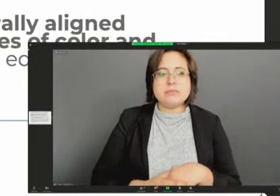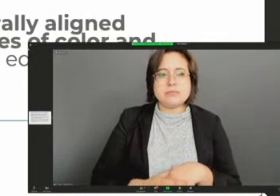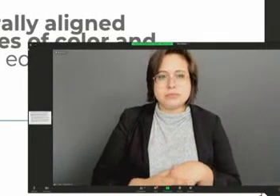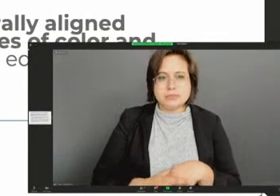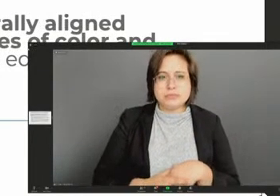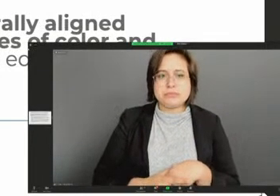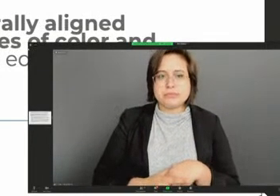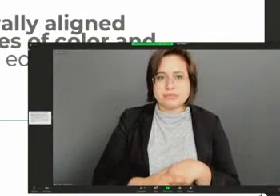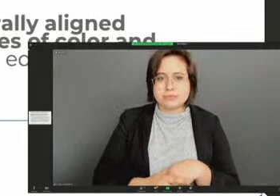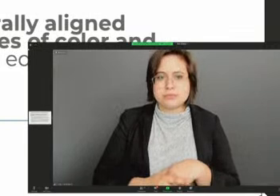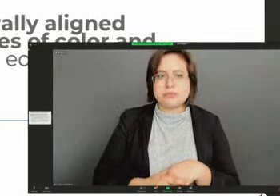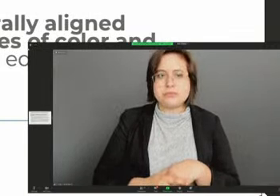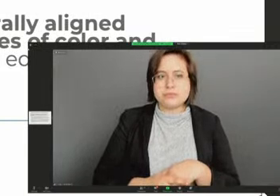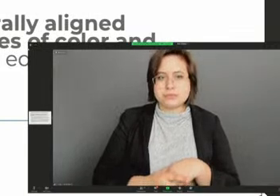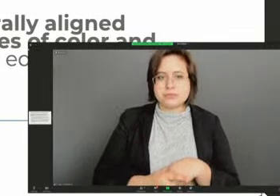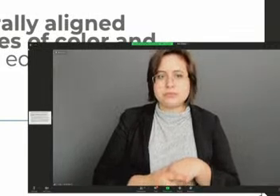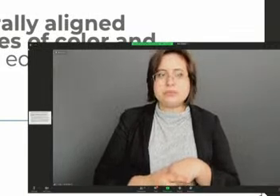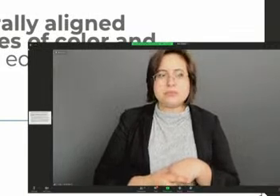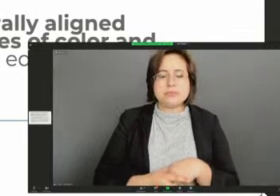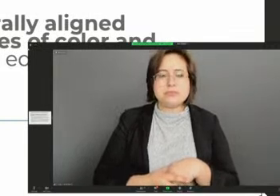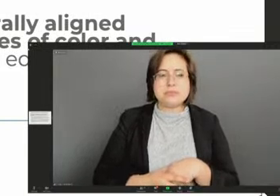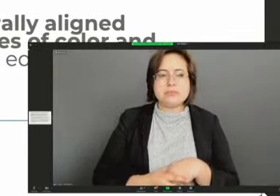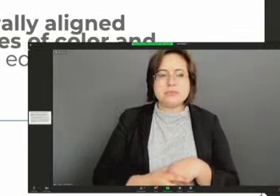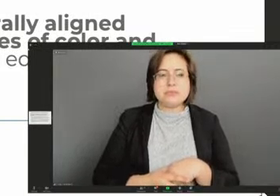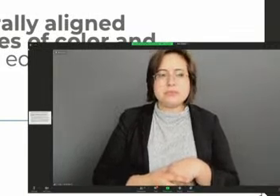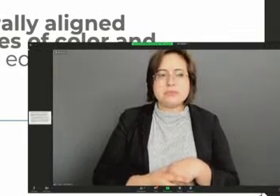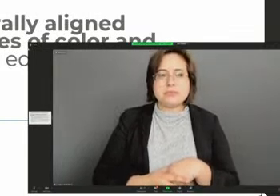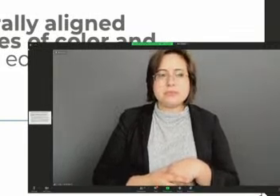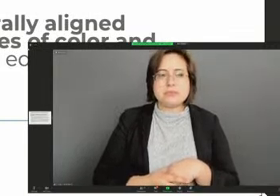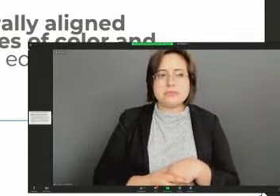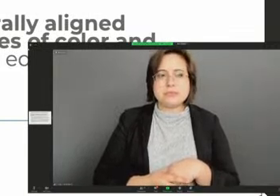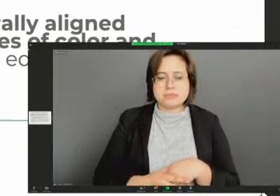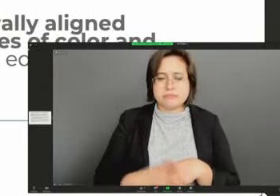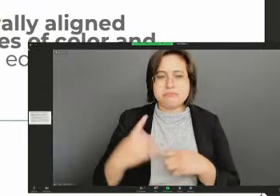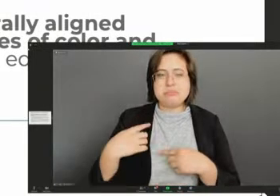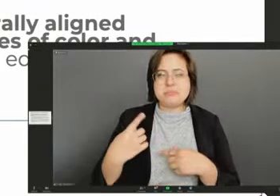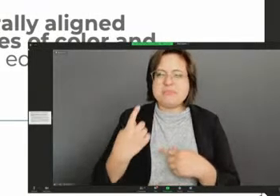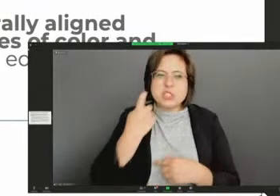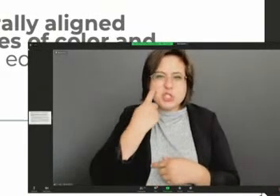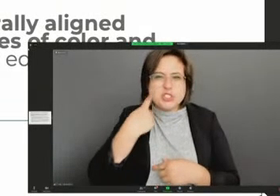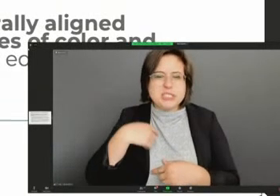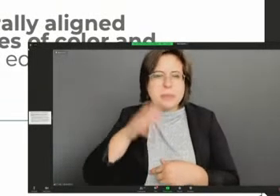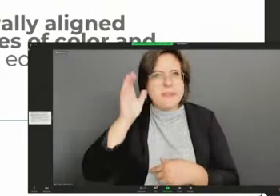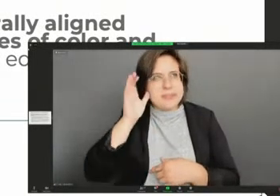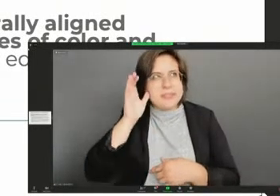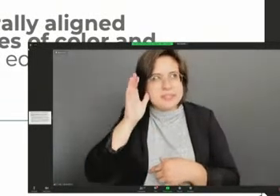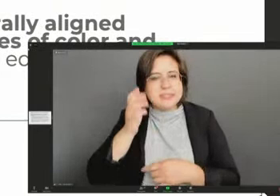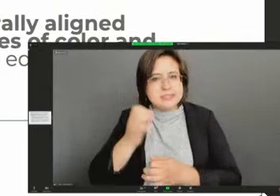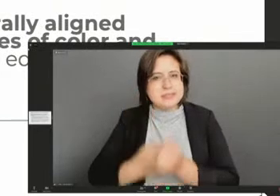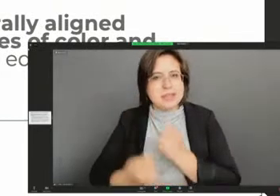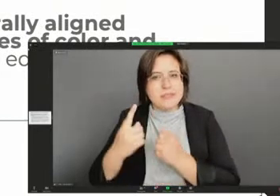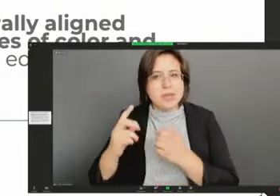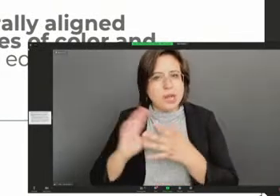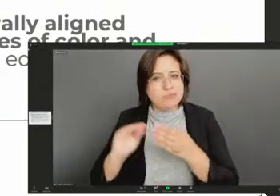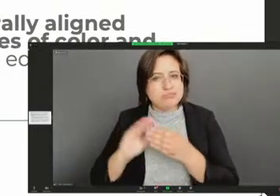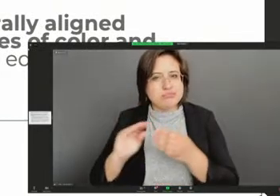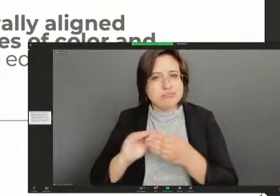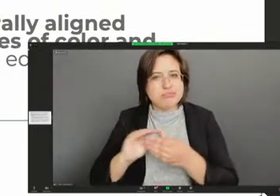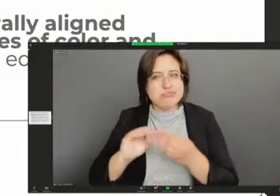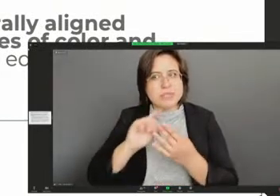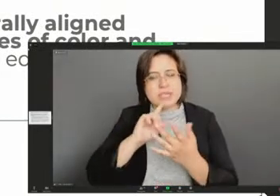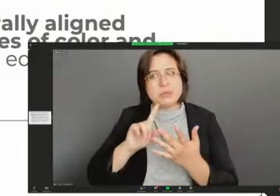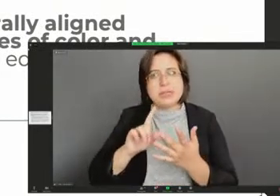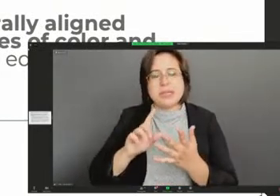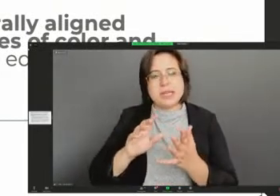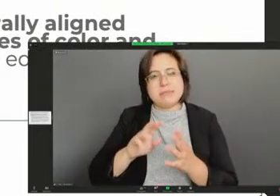if I could use that for those listening to kind of lean into what their work is. The